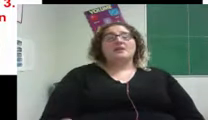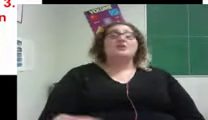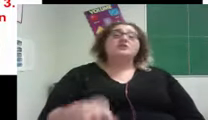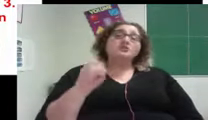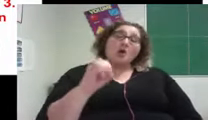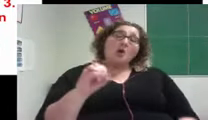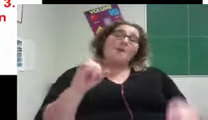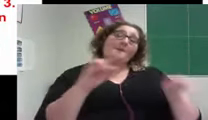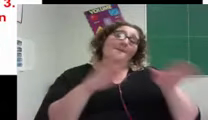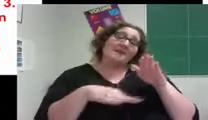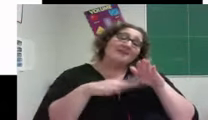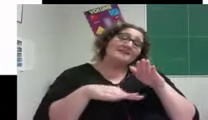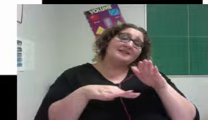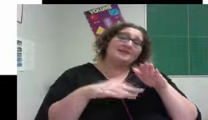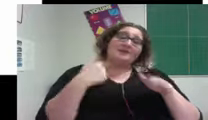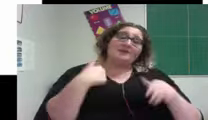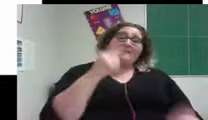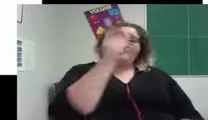sentences.